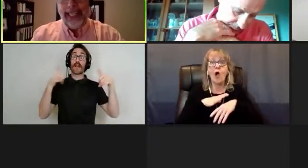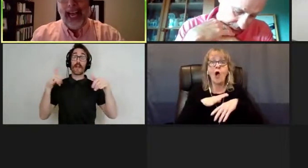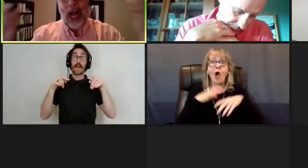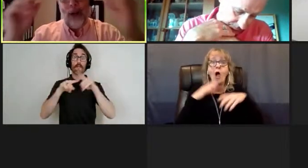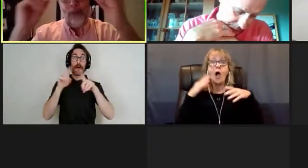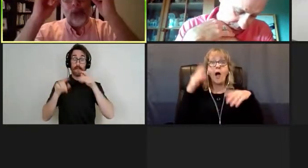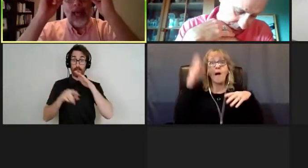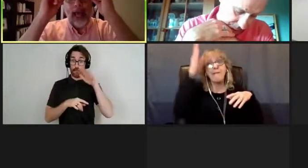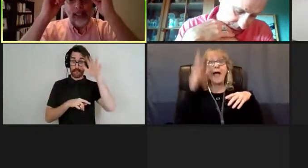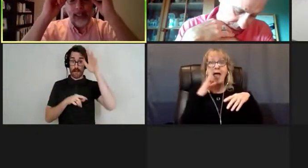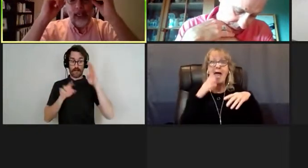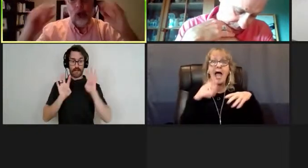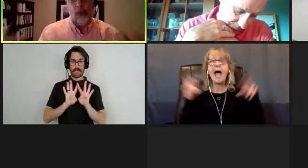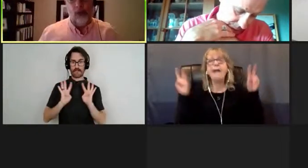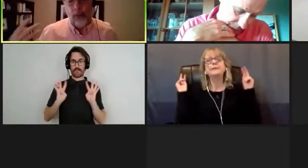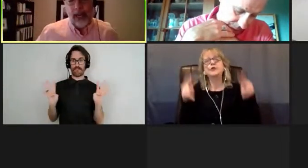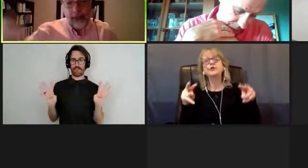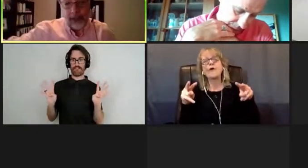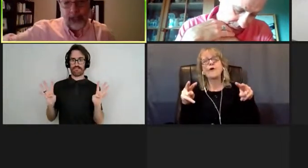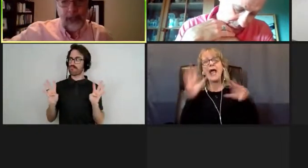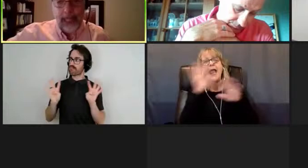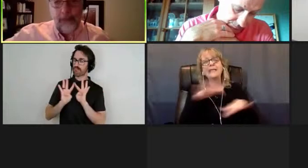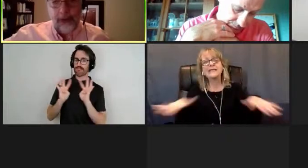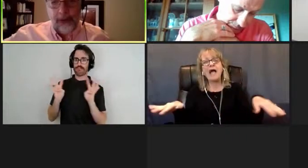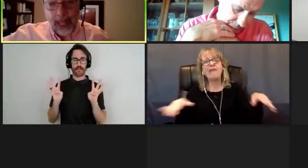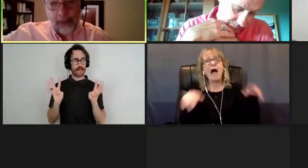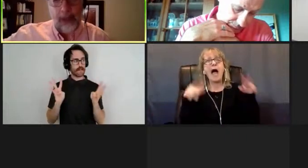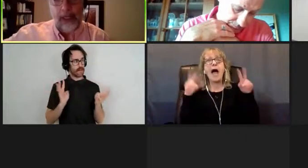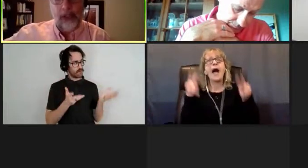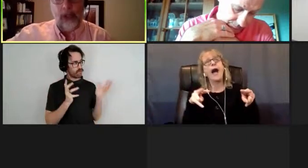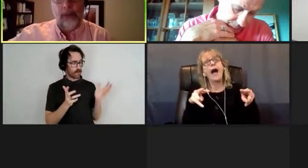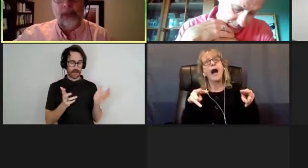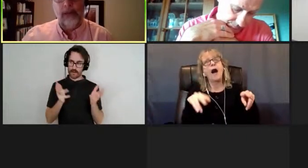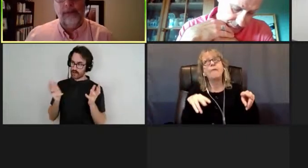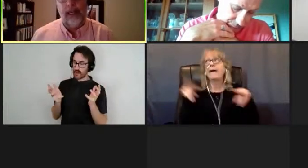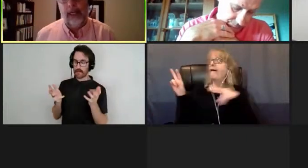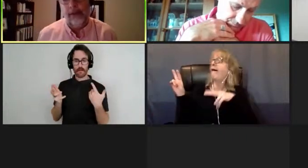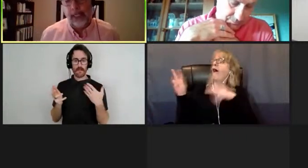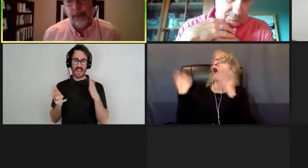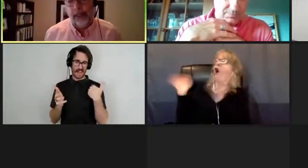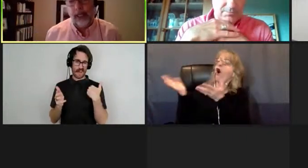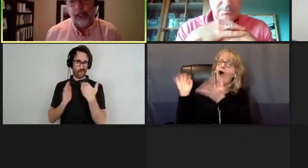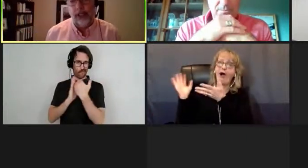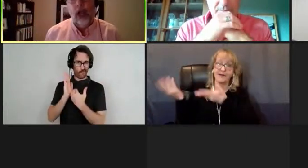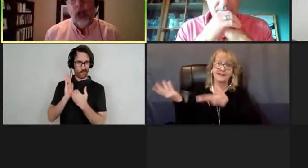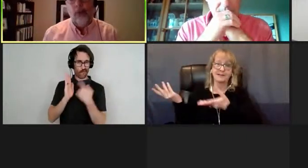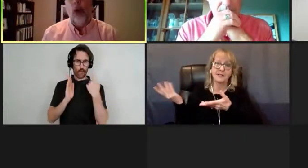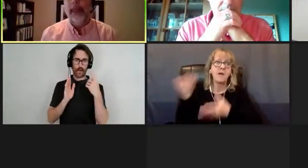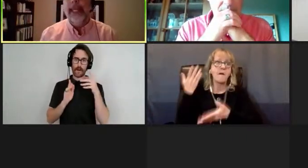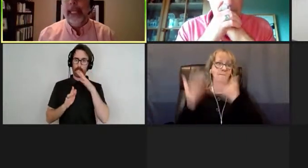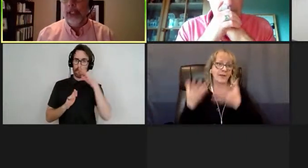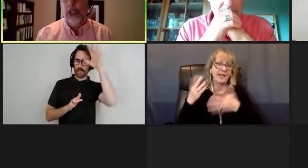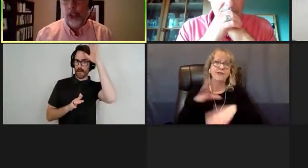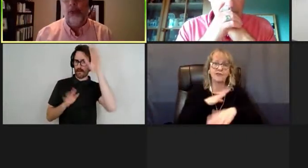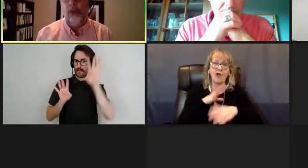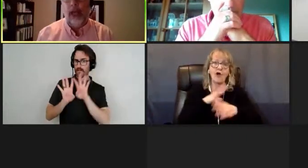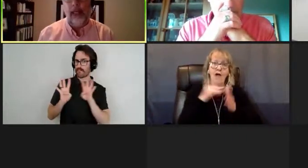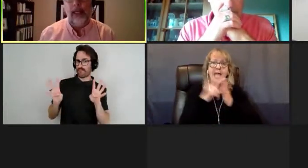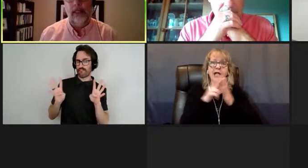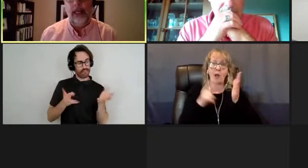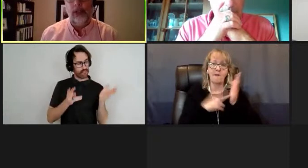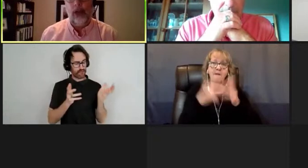right? So that, you know, we might have something then for them in terms of expectations. So more thinking to do,